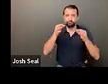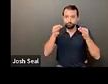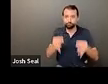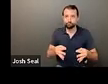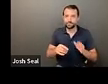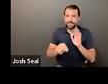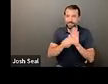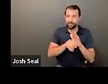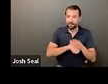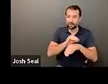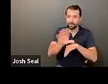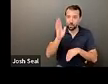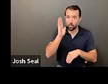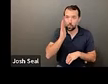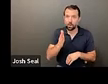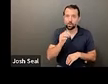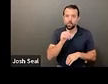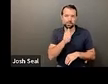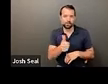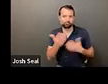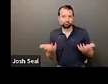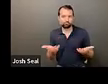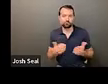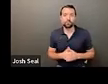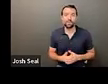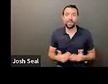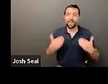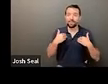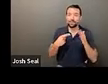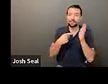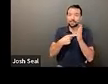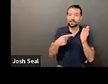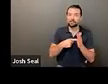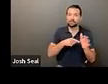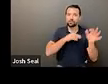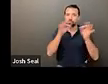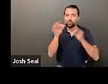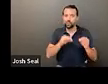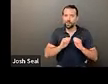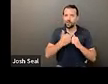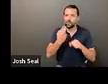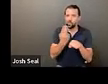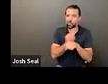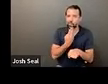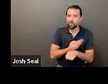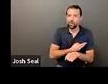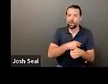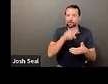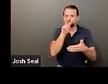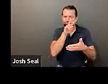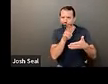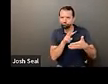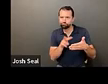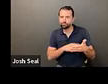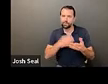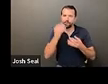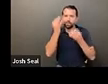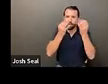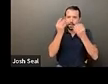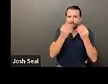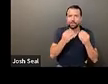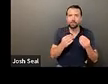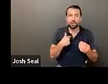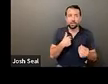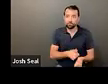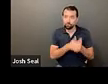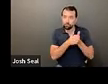examples, the directions. So you'd want to read through those directions very specifically and then think about, am I following those